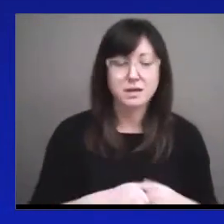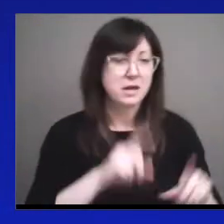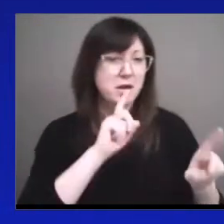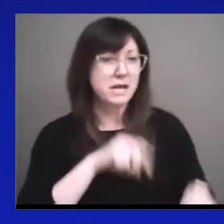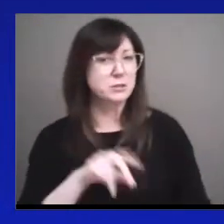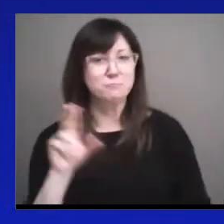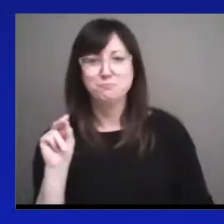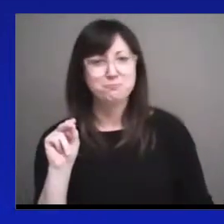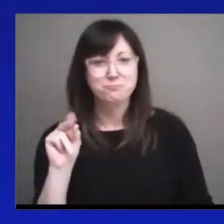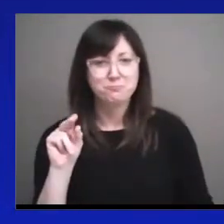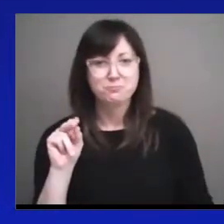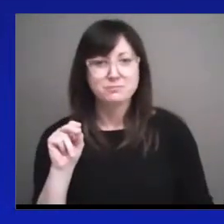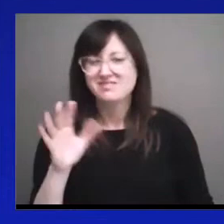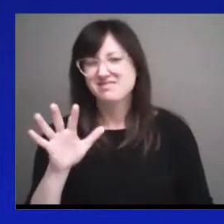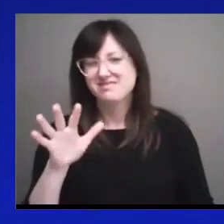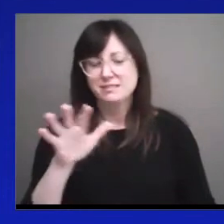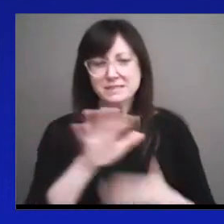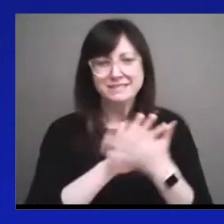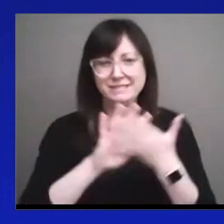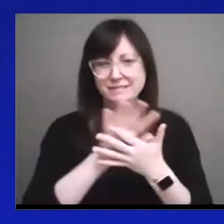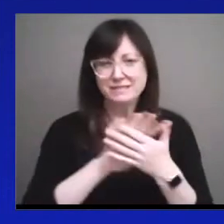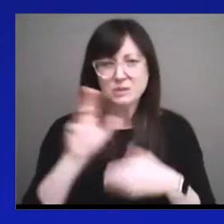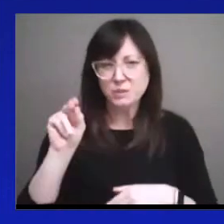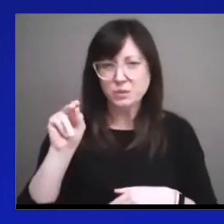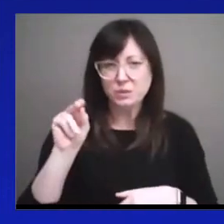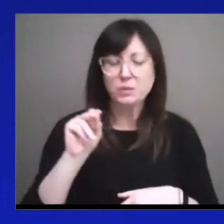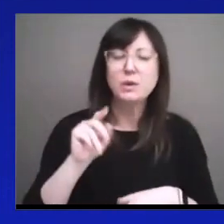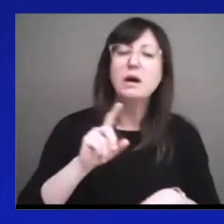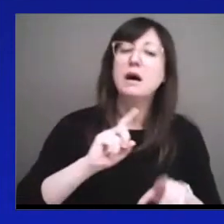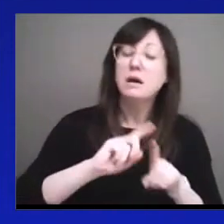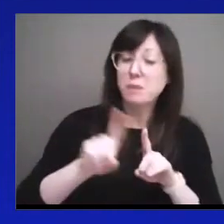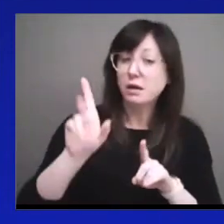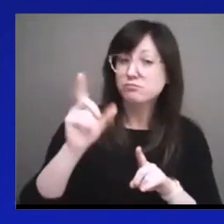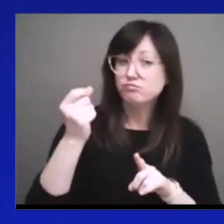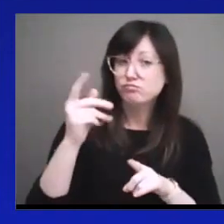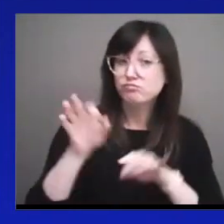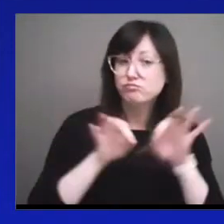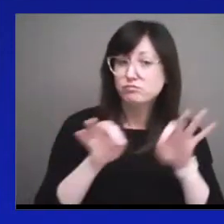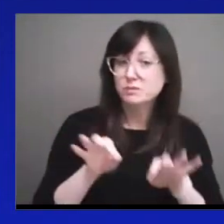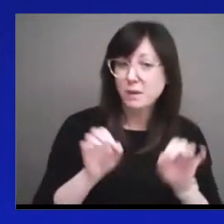don't. Not really, no. But I can explain.